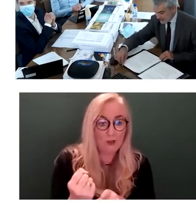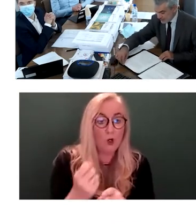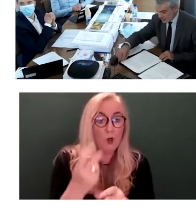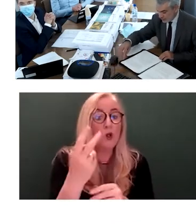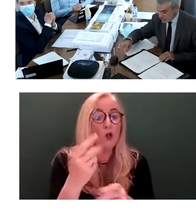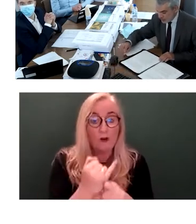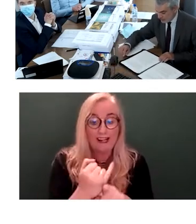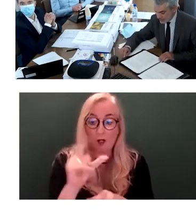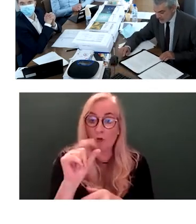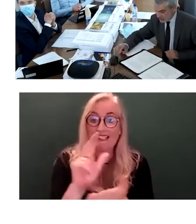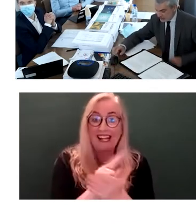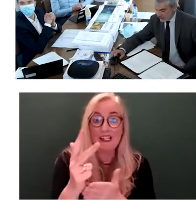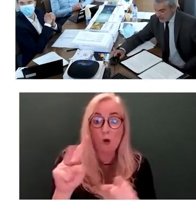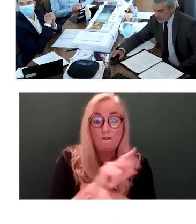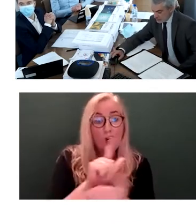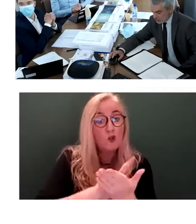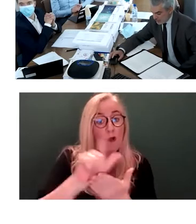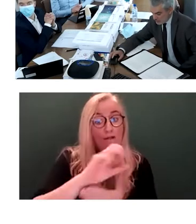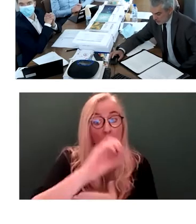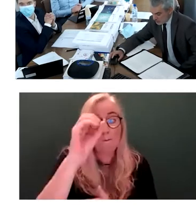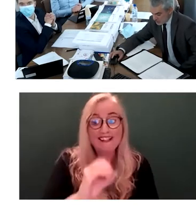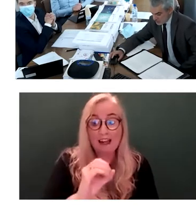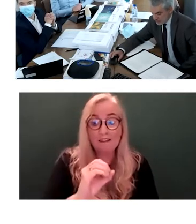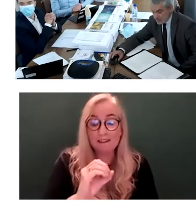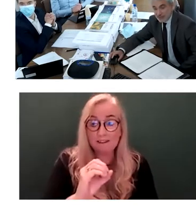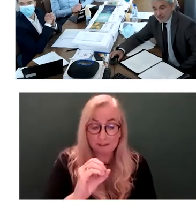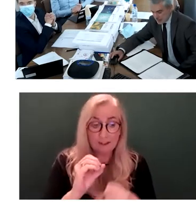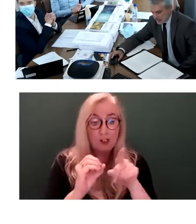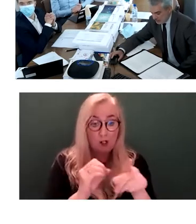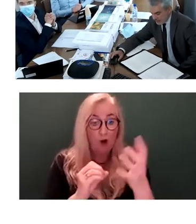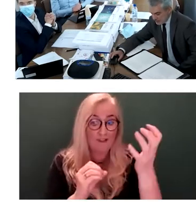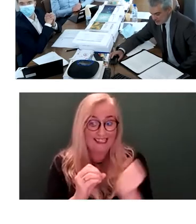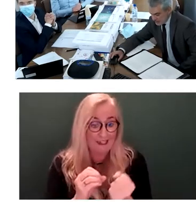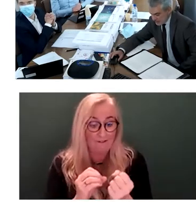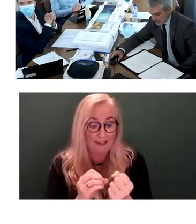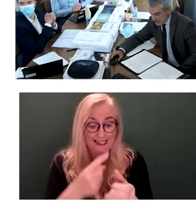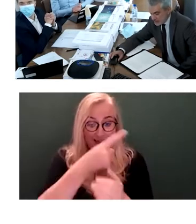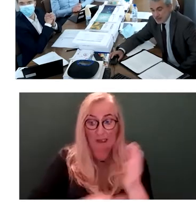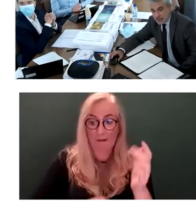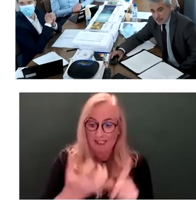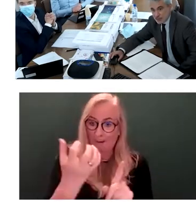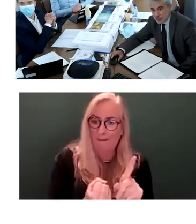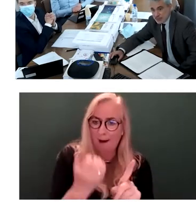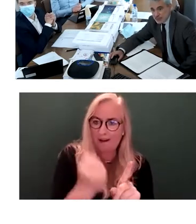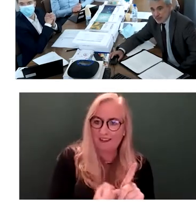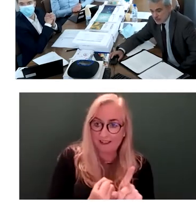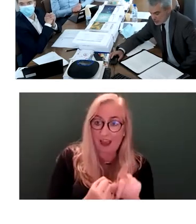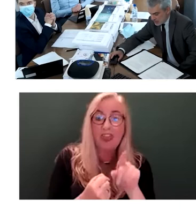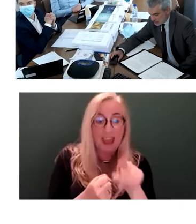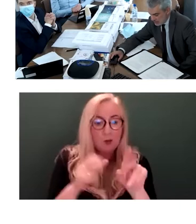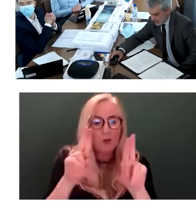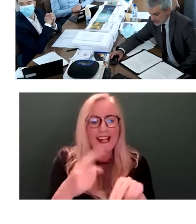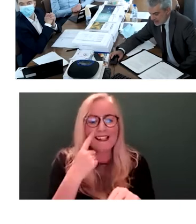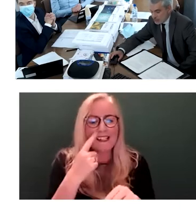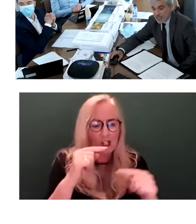2018, over 12% of the Irish working age population received a disability payment. And this is indeed, as you can see in this